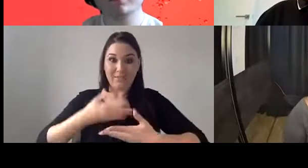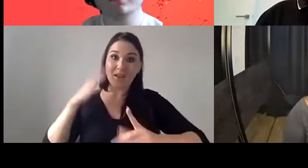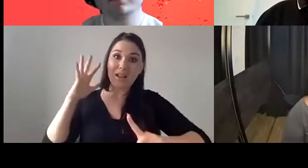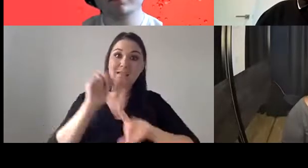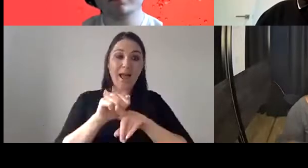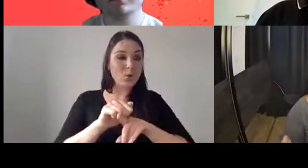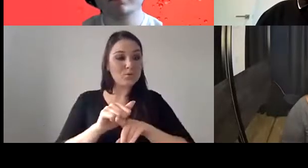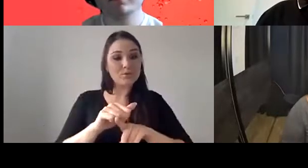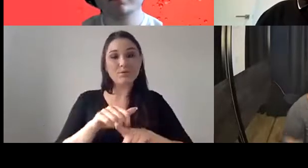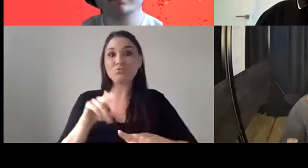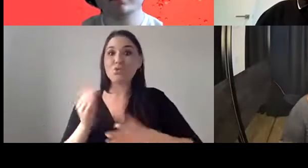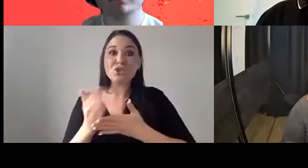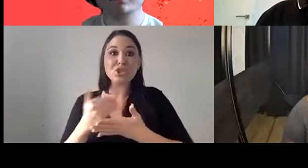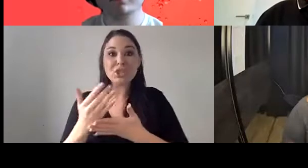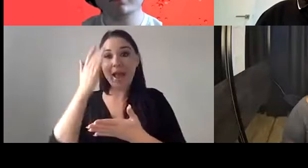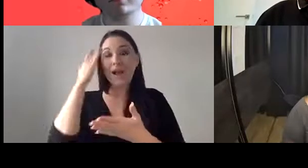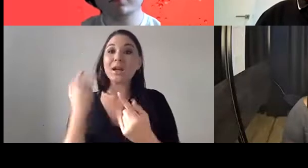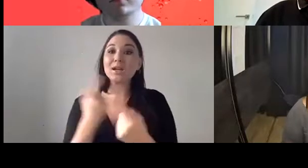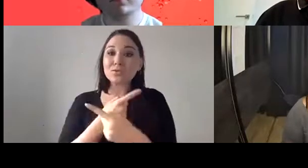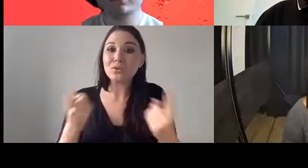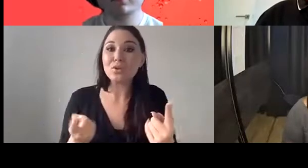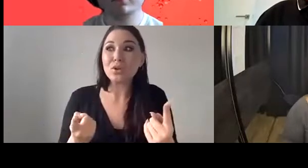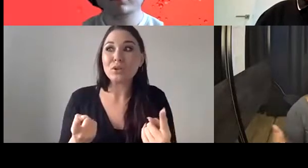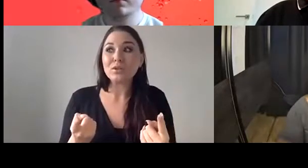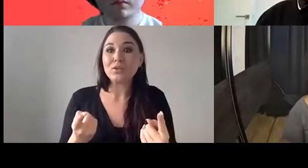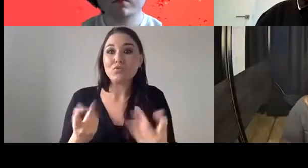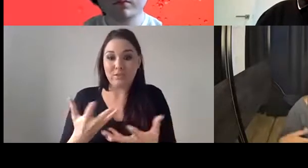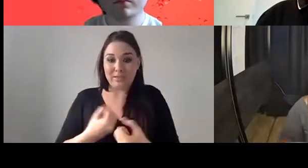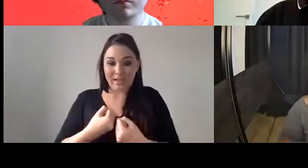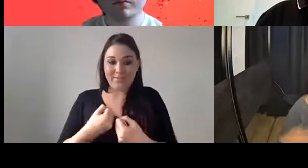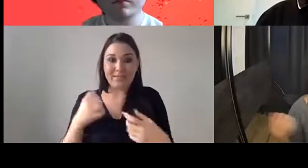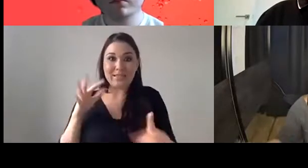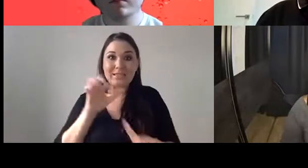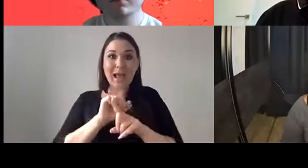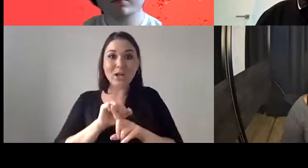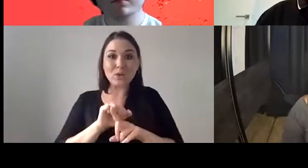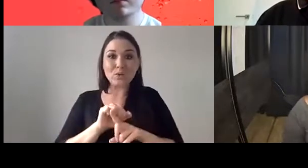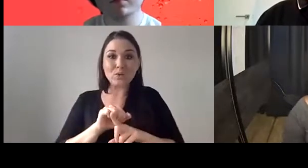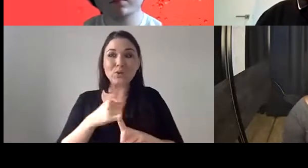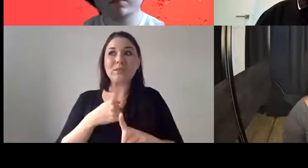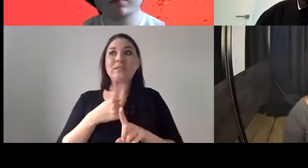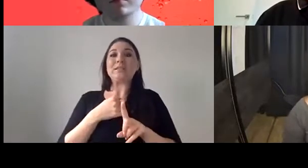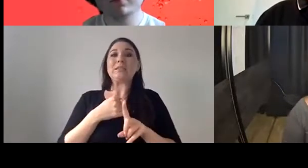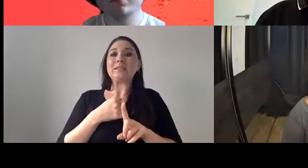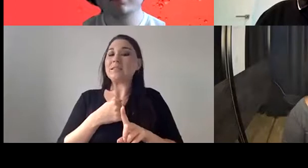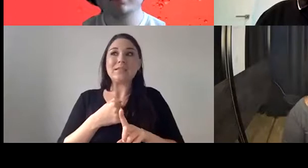share that you receive this type of diagnosis, that makes it even more invisible to others.